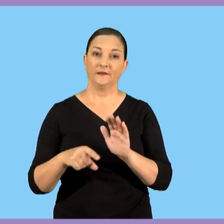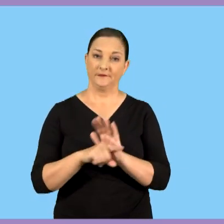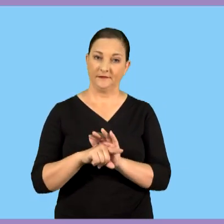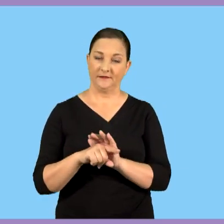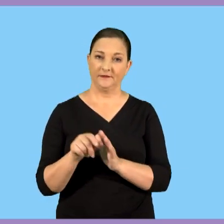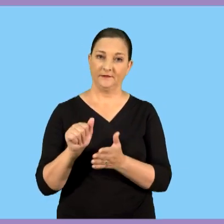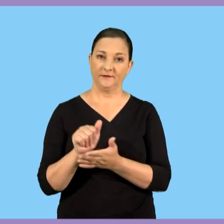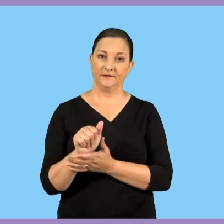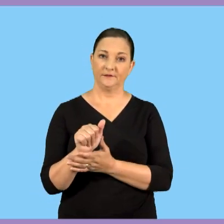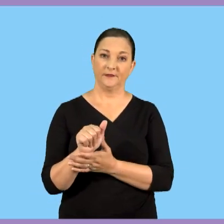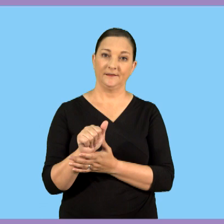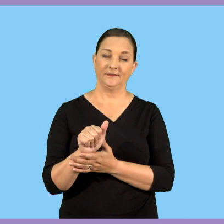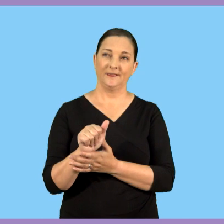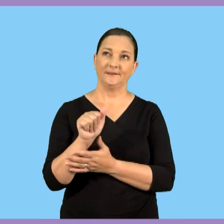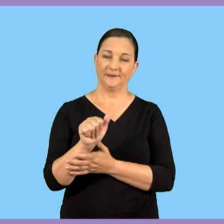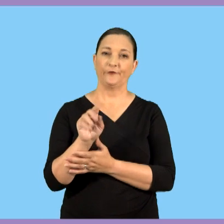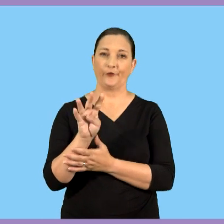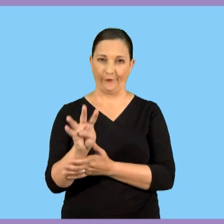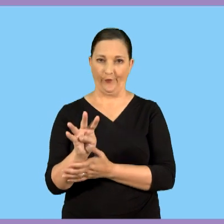negative 64.